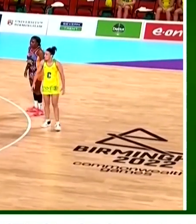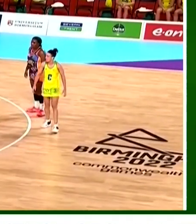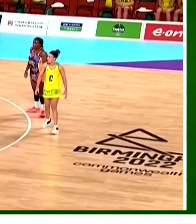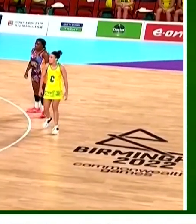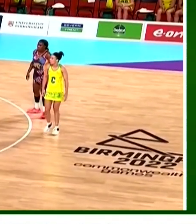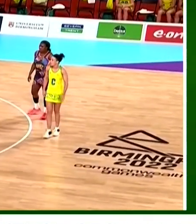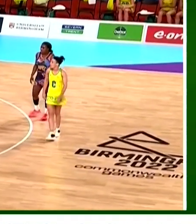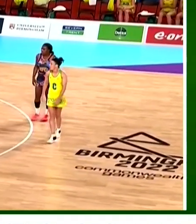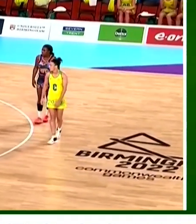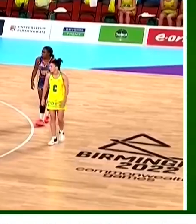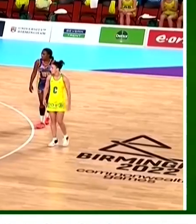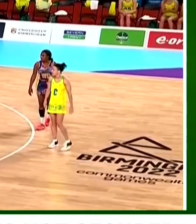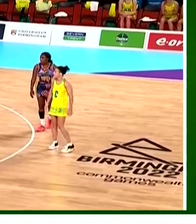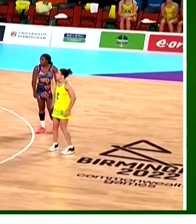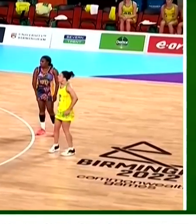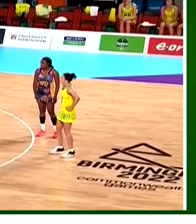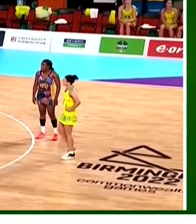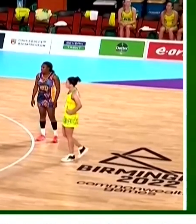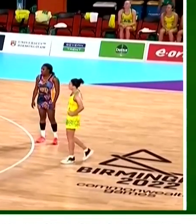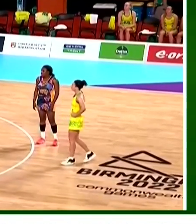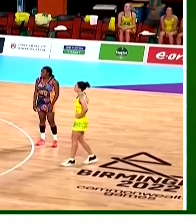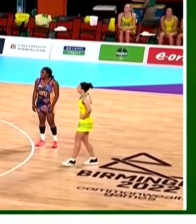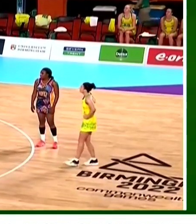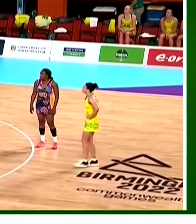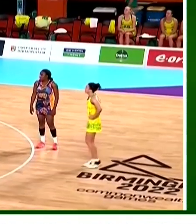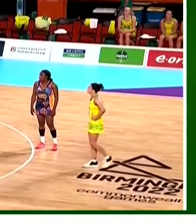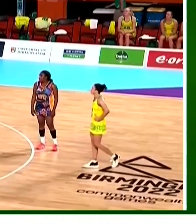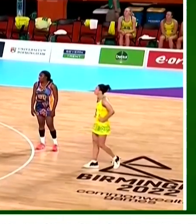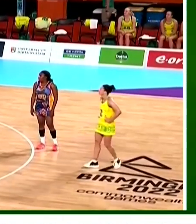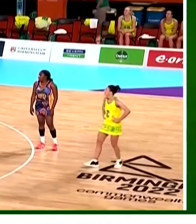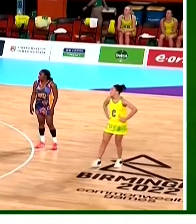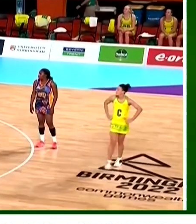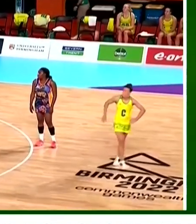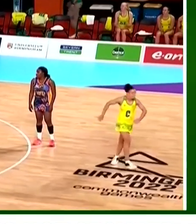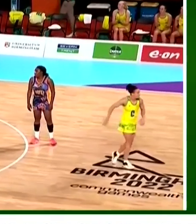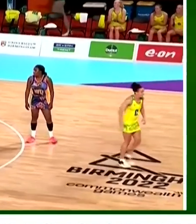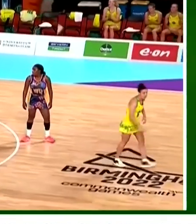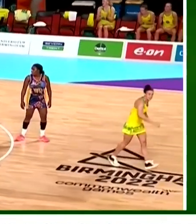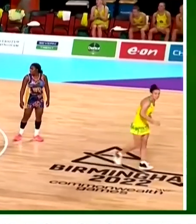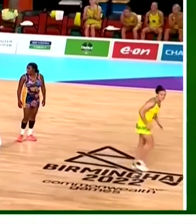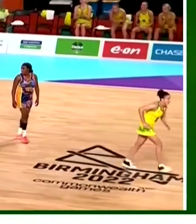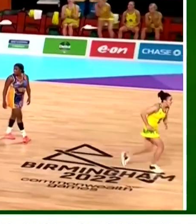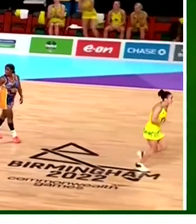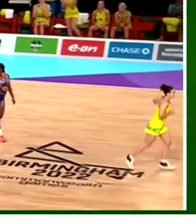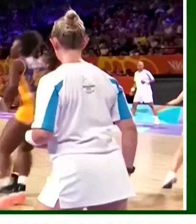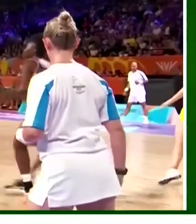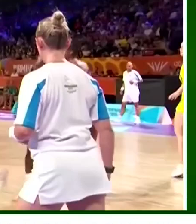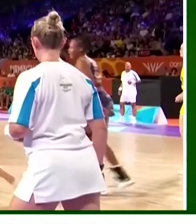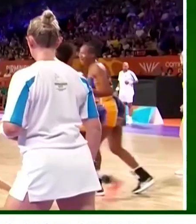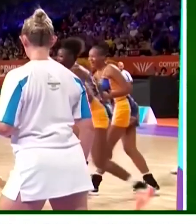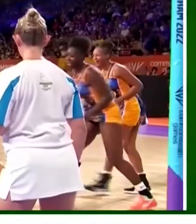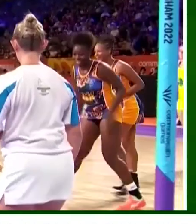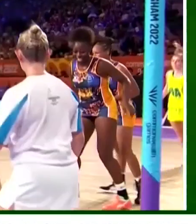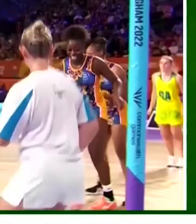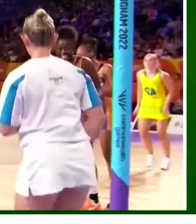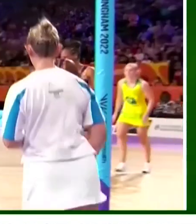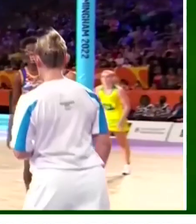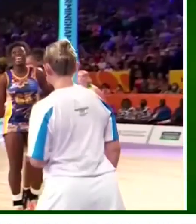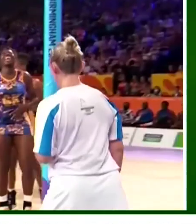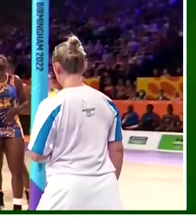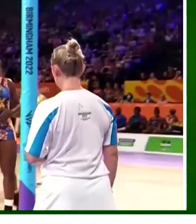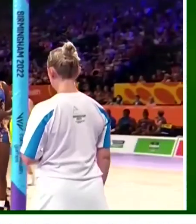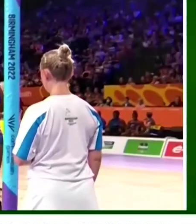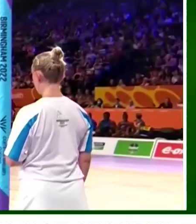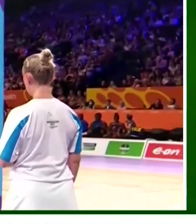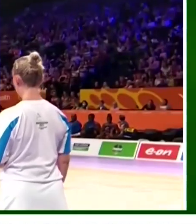international expertise to prepare for the qualifier and future development. Only the two top teams will qualify for the Netball World Cup,